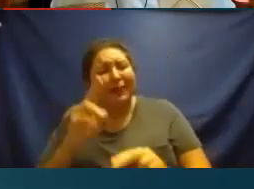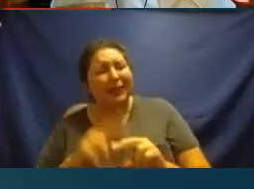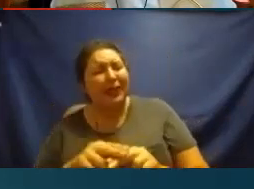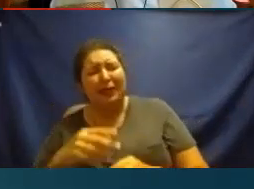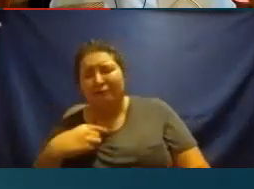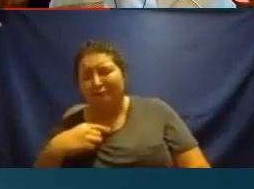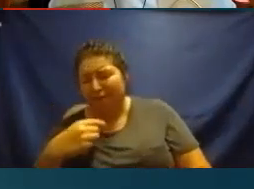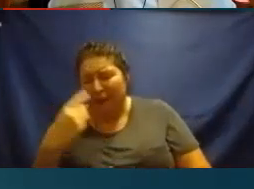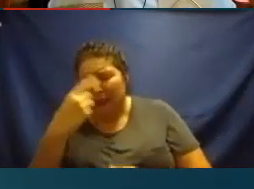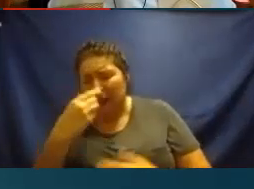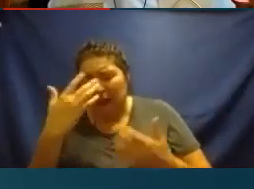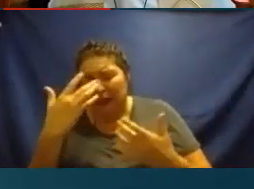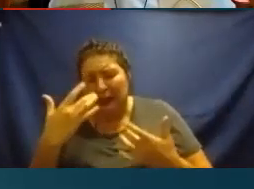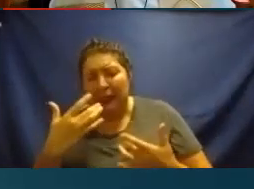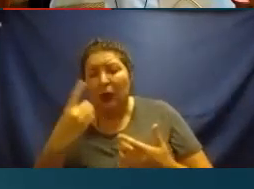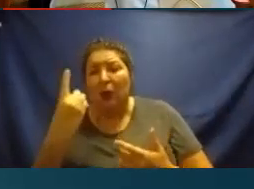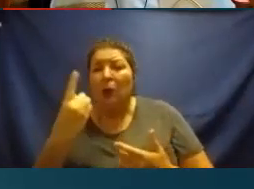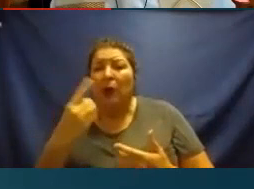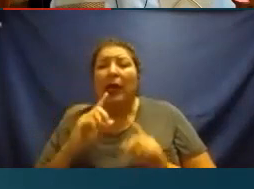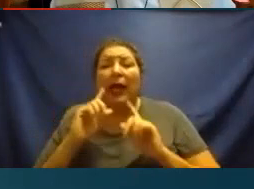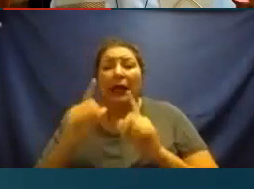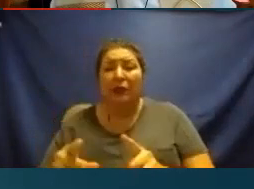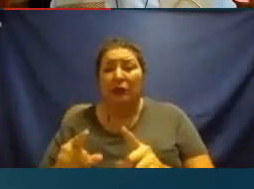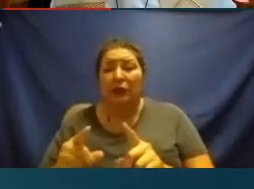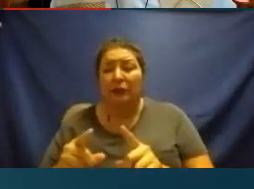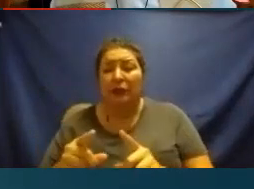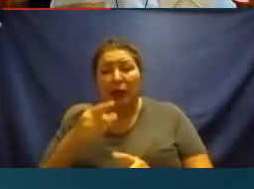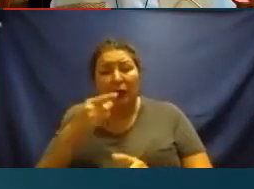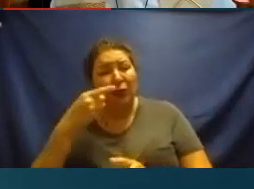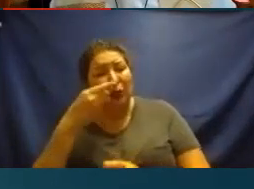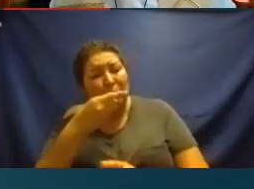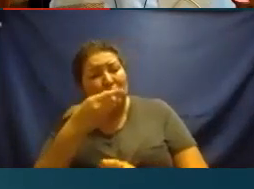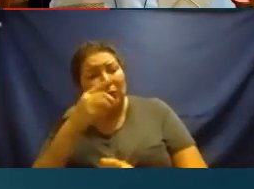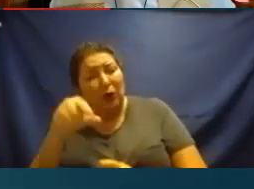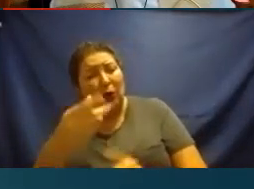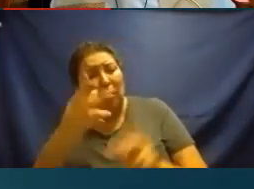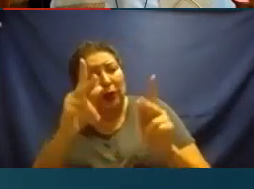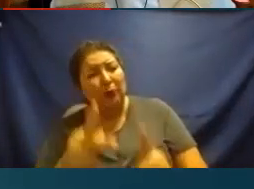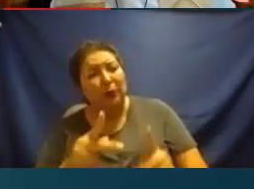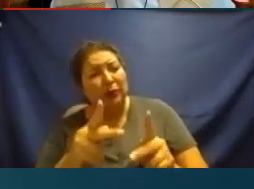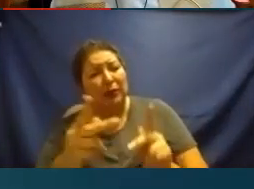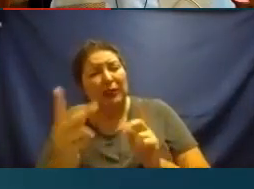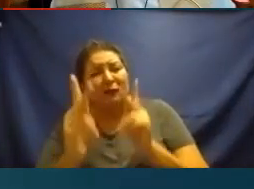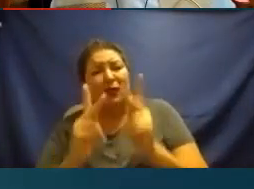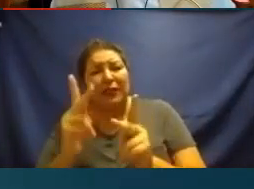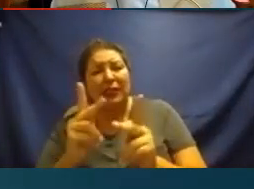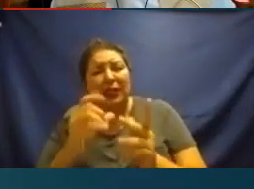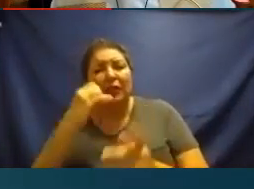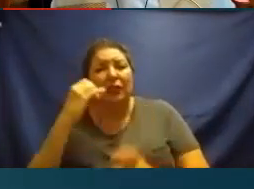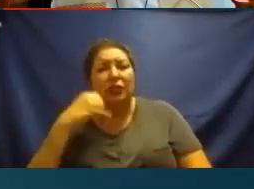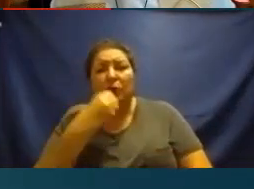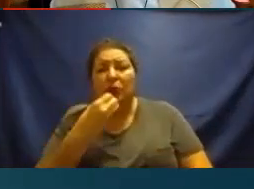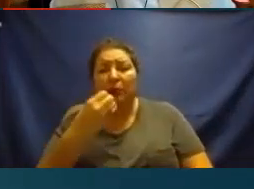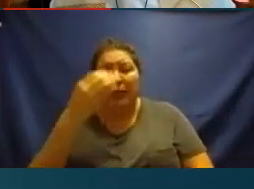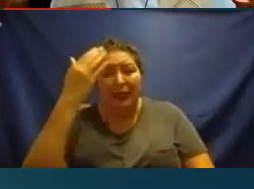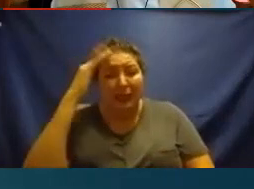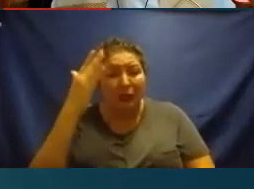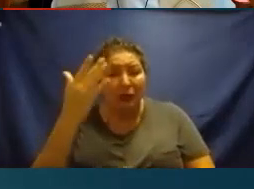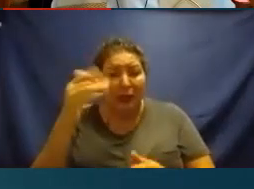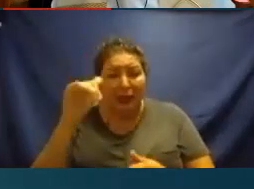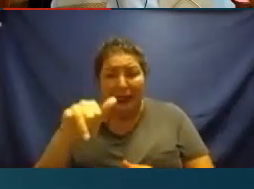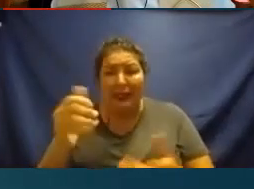named Cleopas, answered him, "Are you the only visitor to Jerusalem who does not know that these things that have